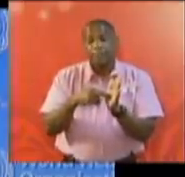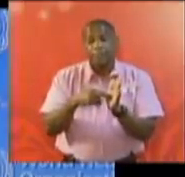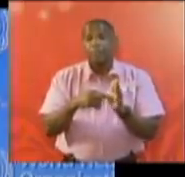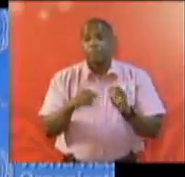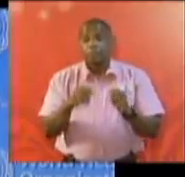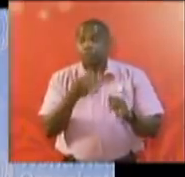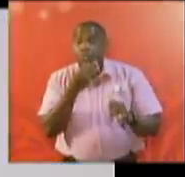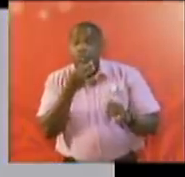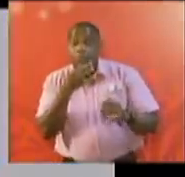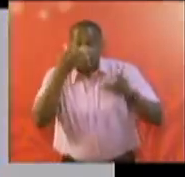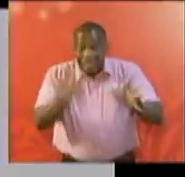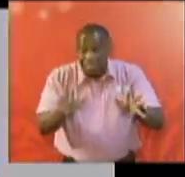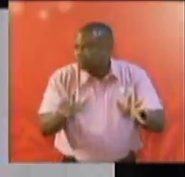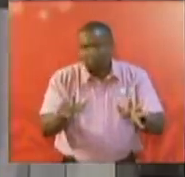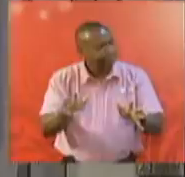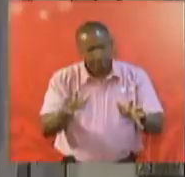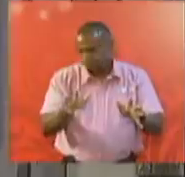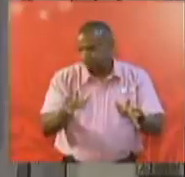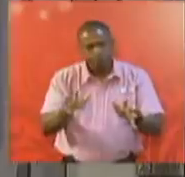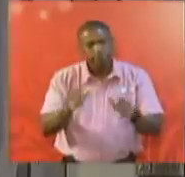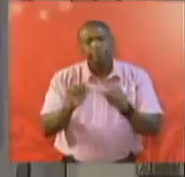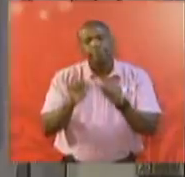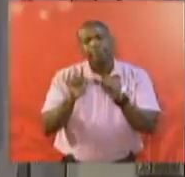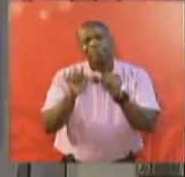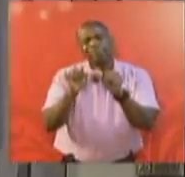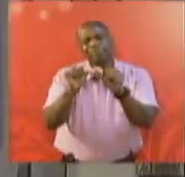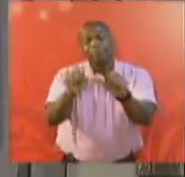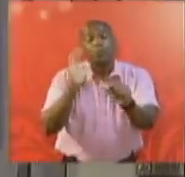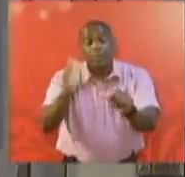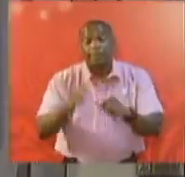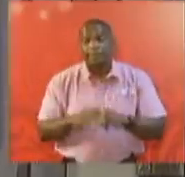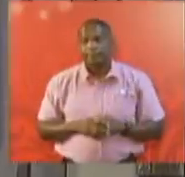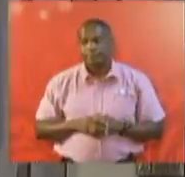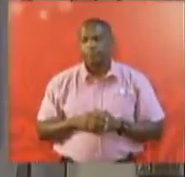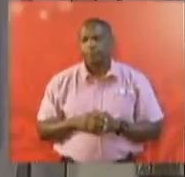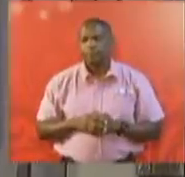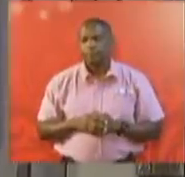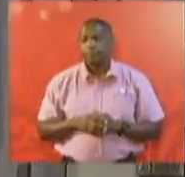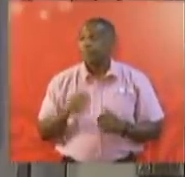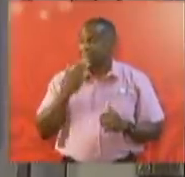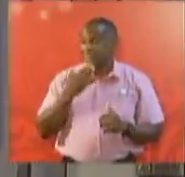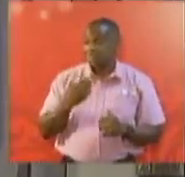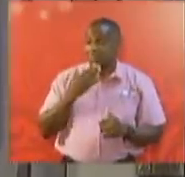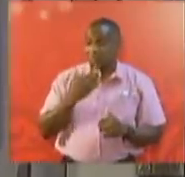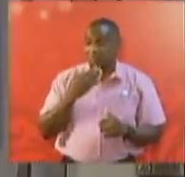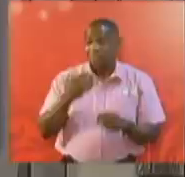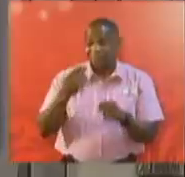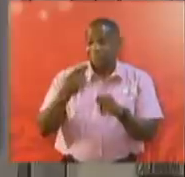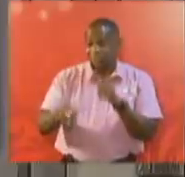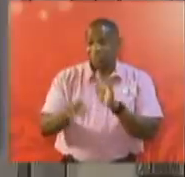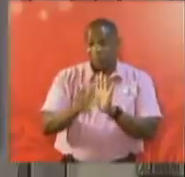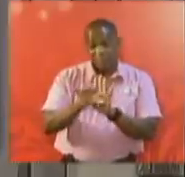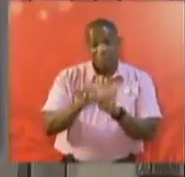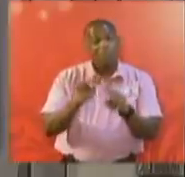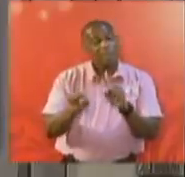all have to play our part. Thank you very much. Very short video, But I think the messages are important. What